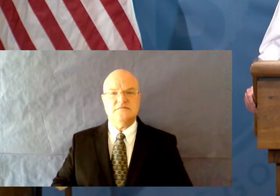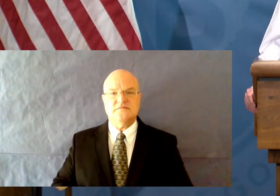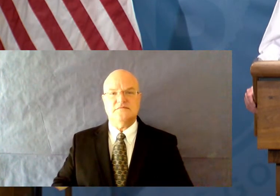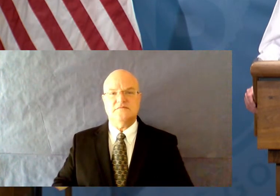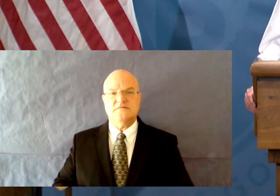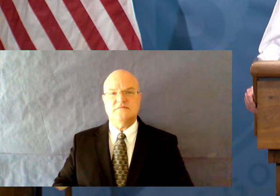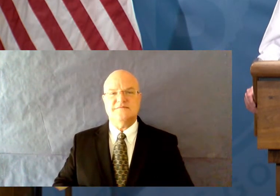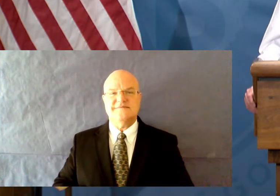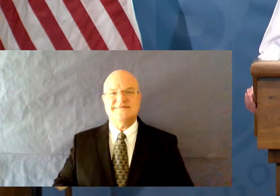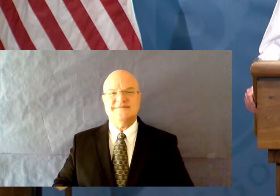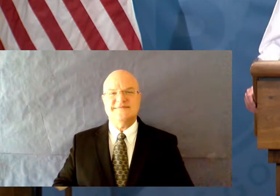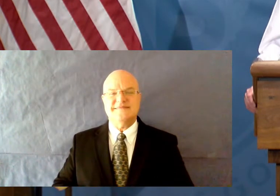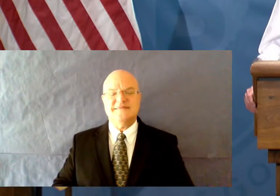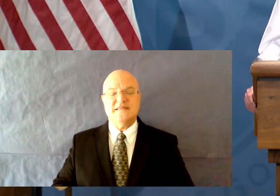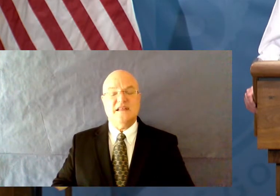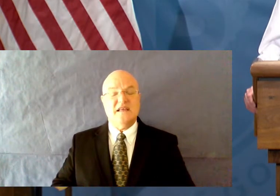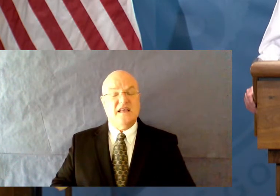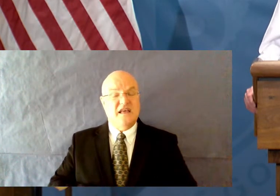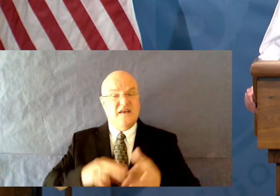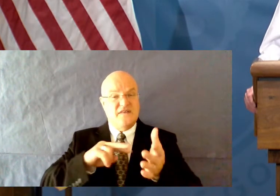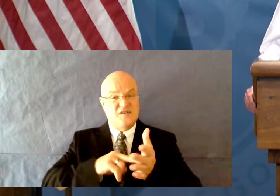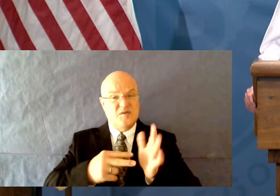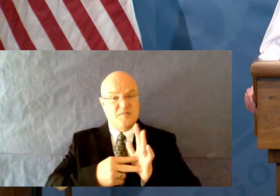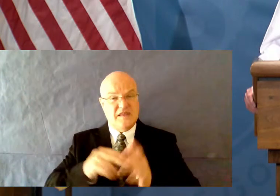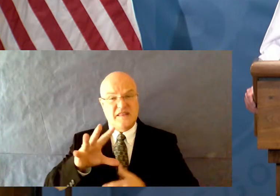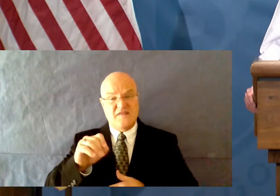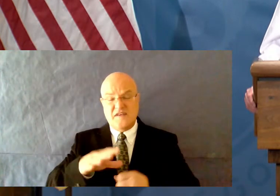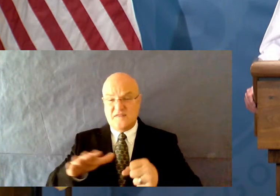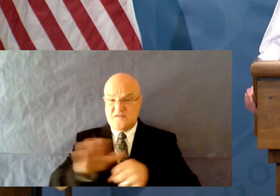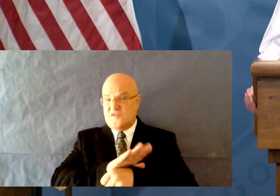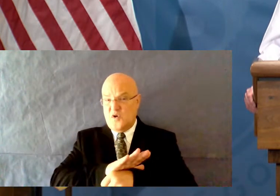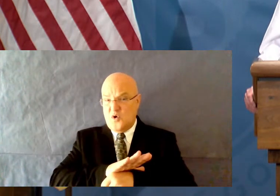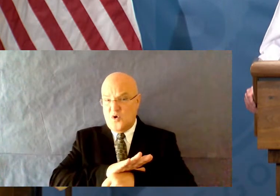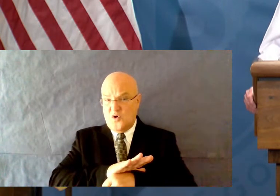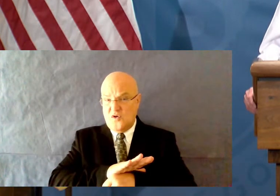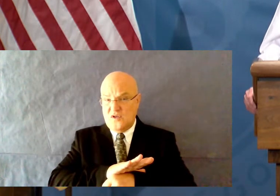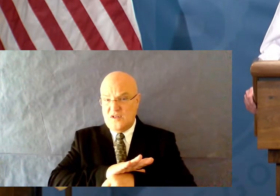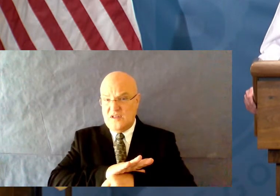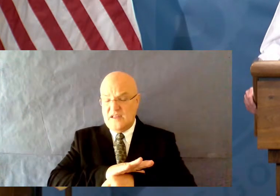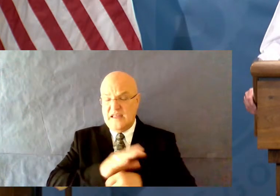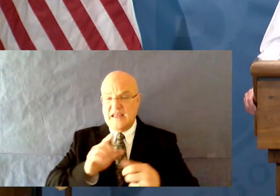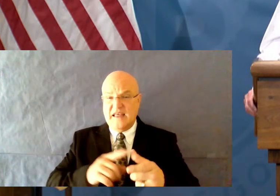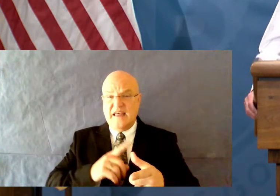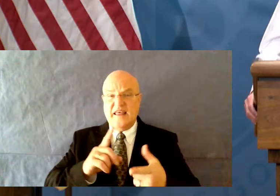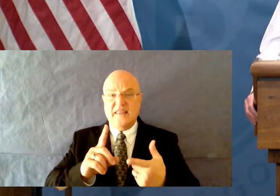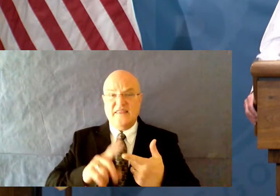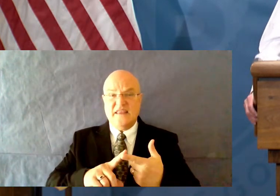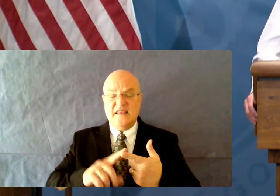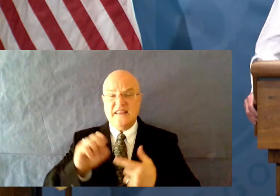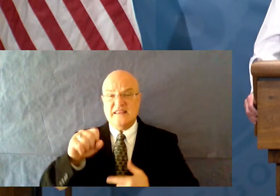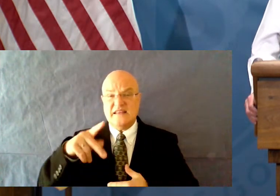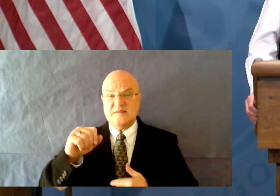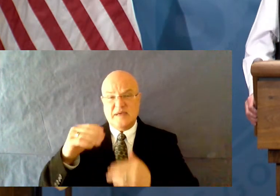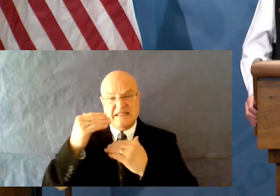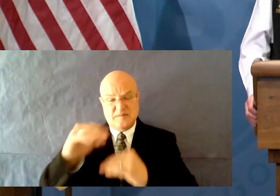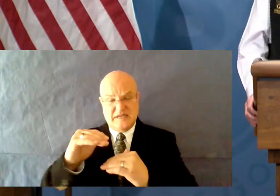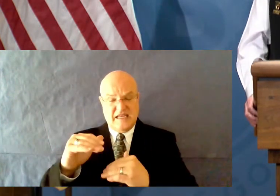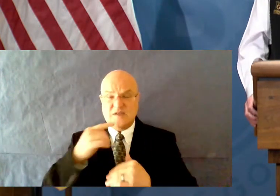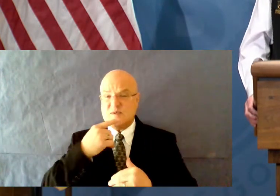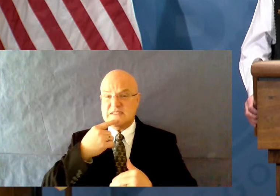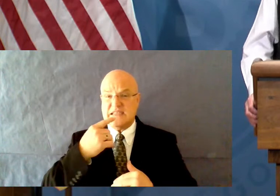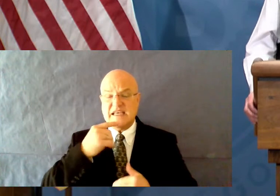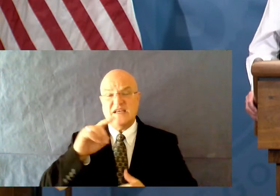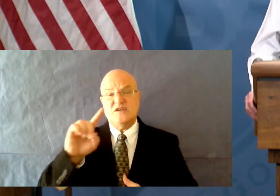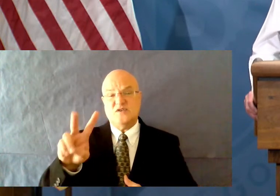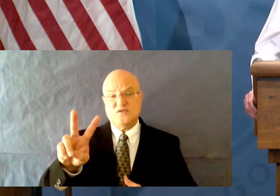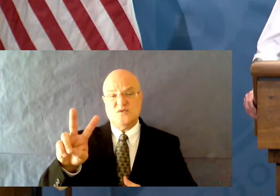Well, if you're saying that 50 is their full capacity, then the space limitations would say it's